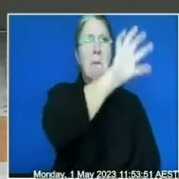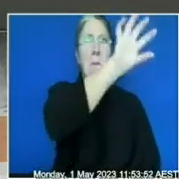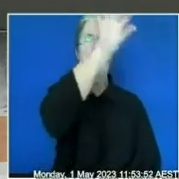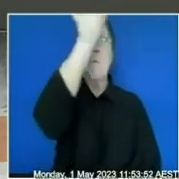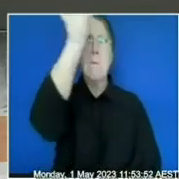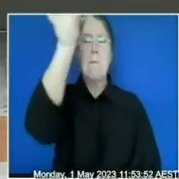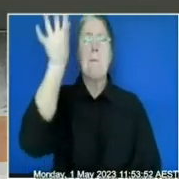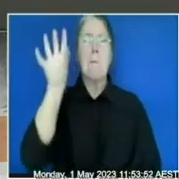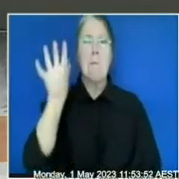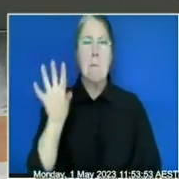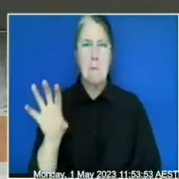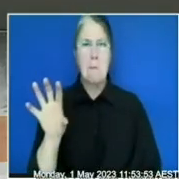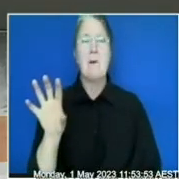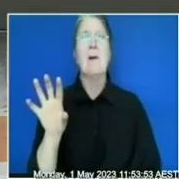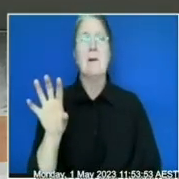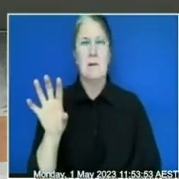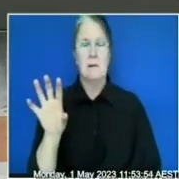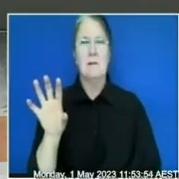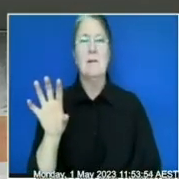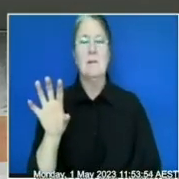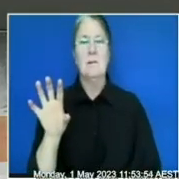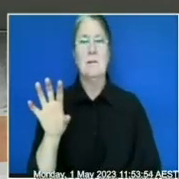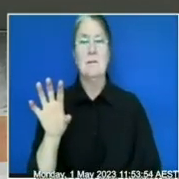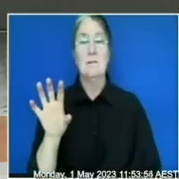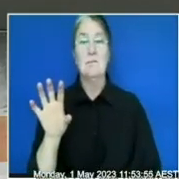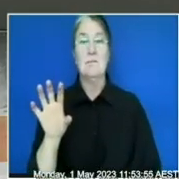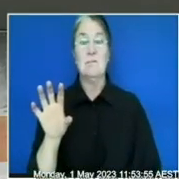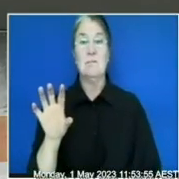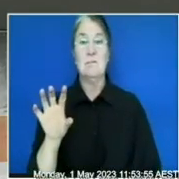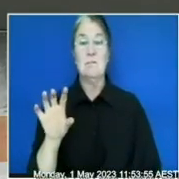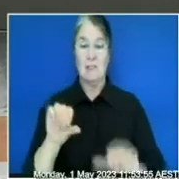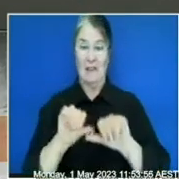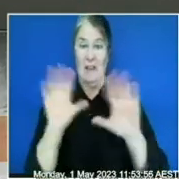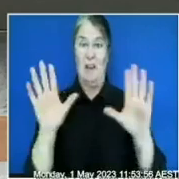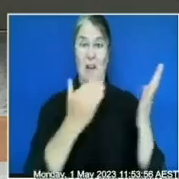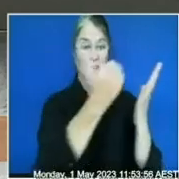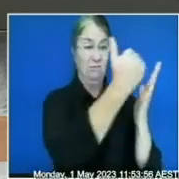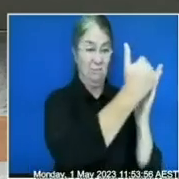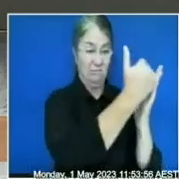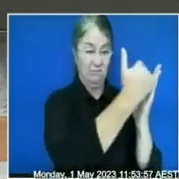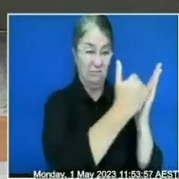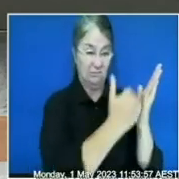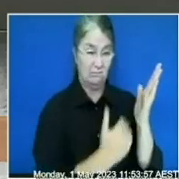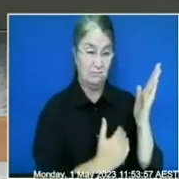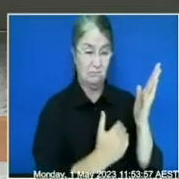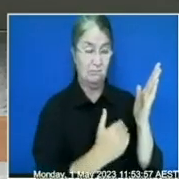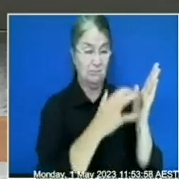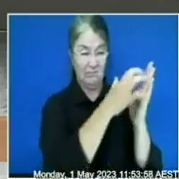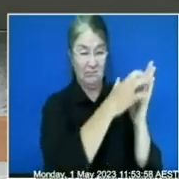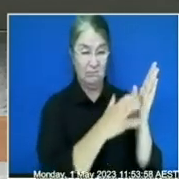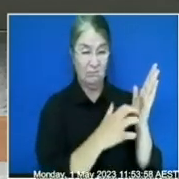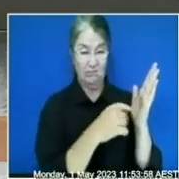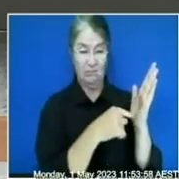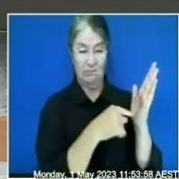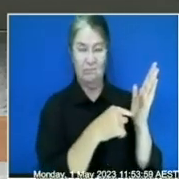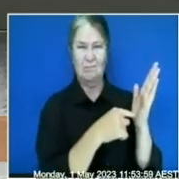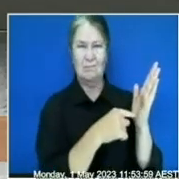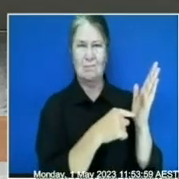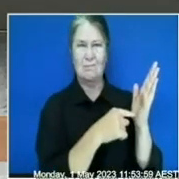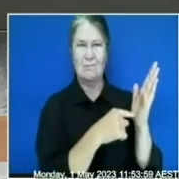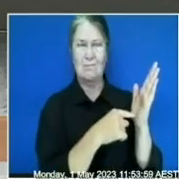If we step through the four sites that are addressed in the statement, the City of Yarra at that point is expected to be operational in March